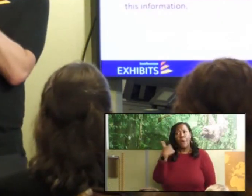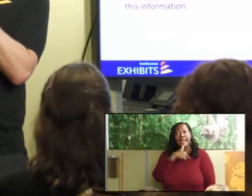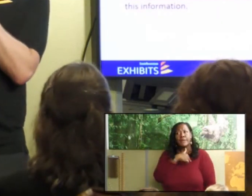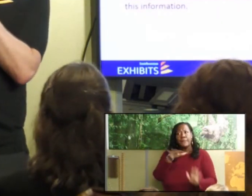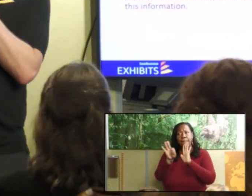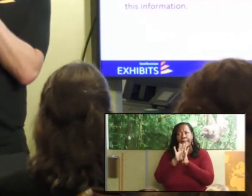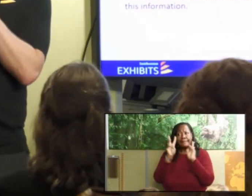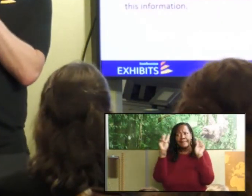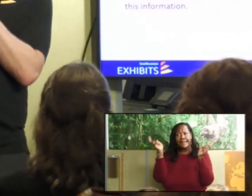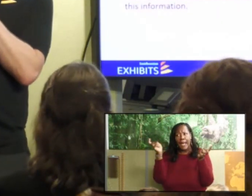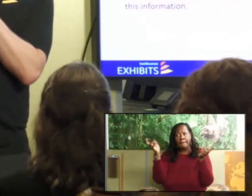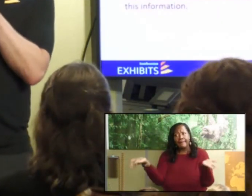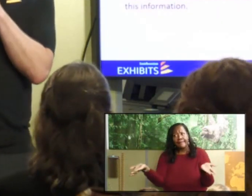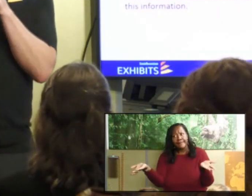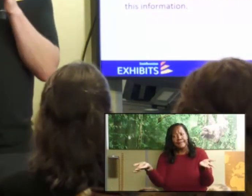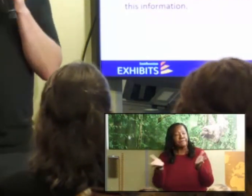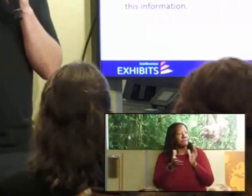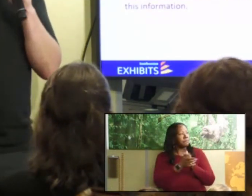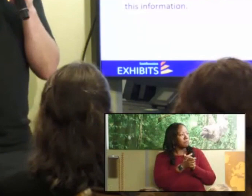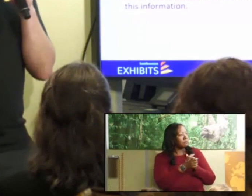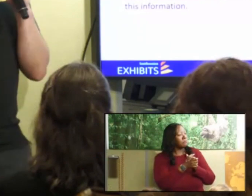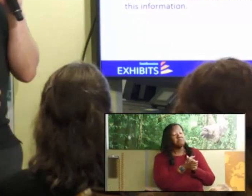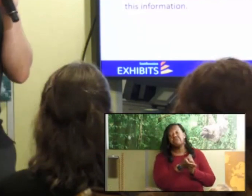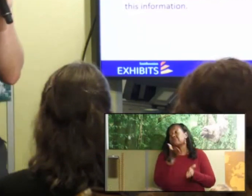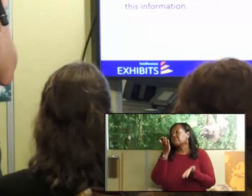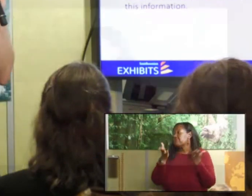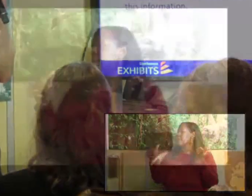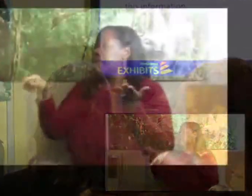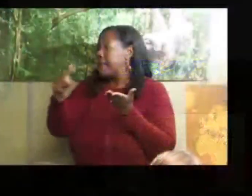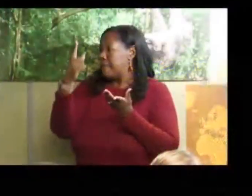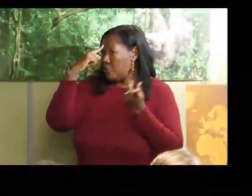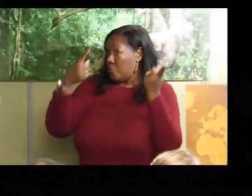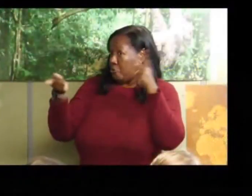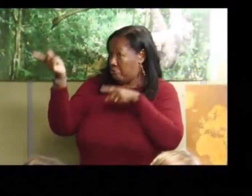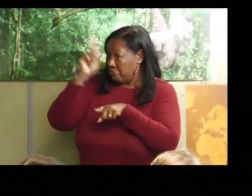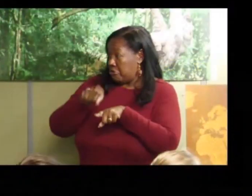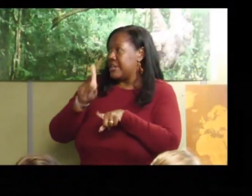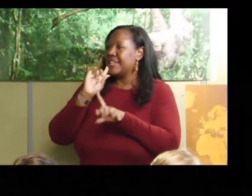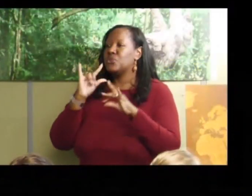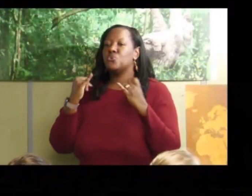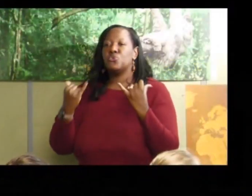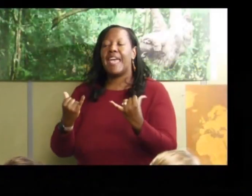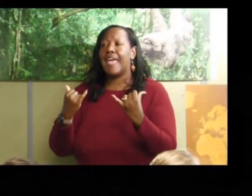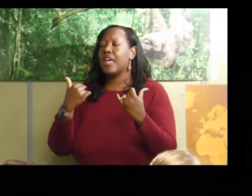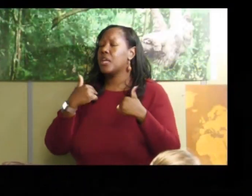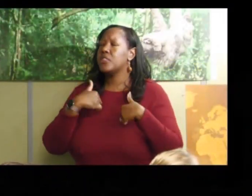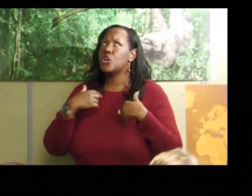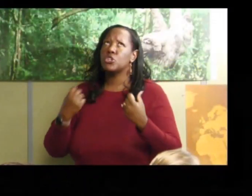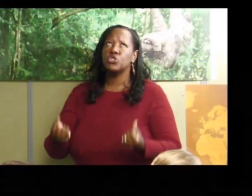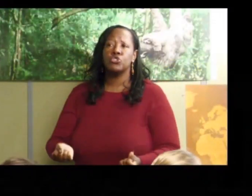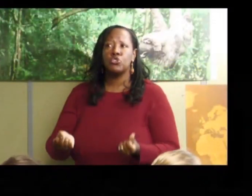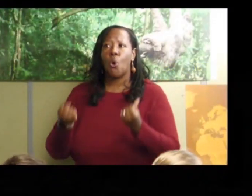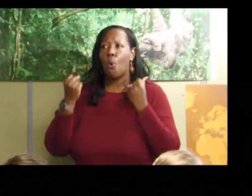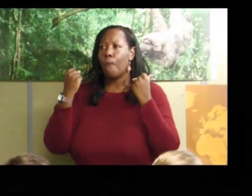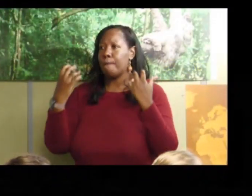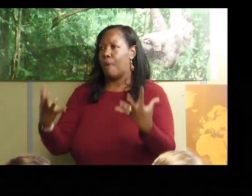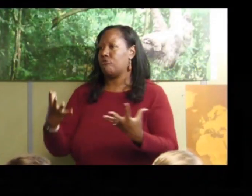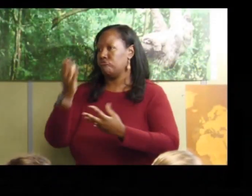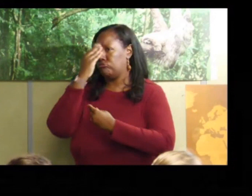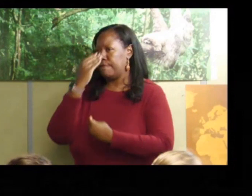Well, we feel, and maybe you'll agree, that today we're kind of overloaded with information from all different